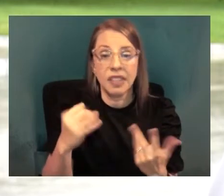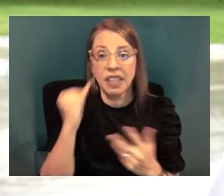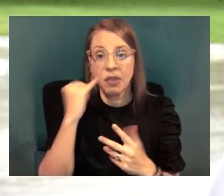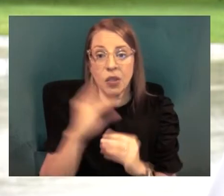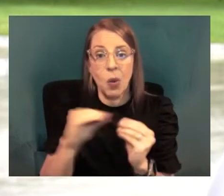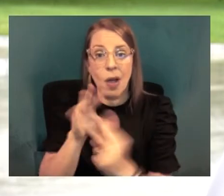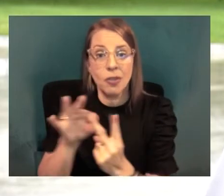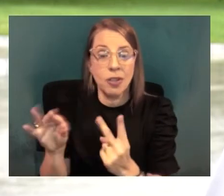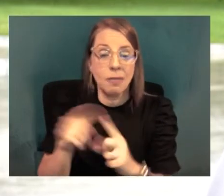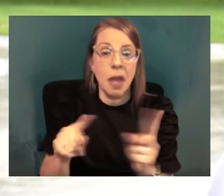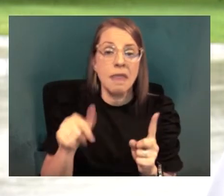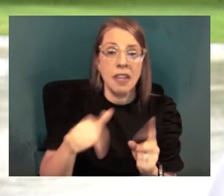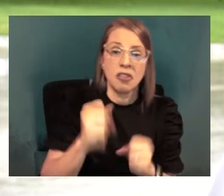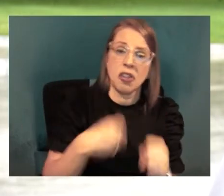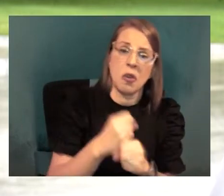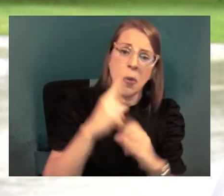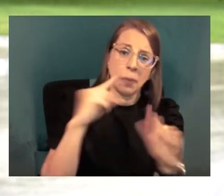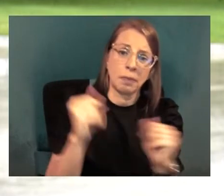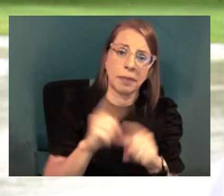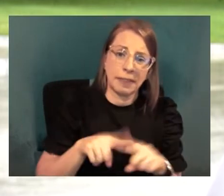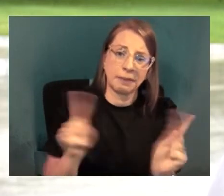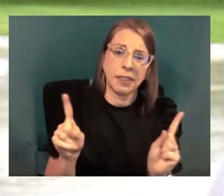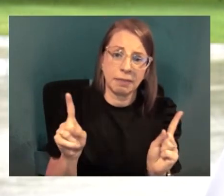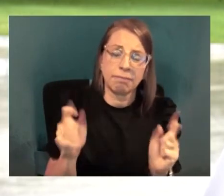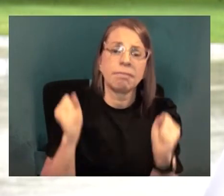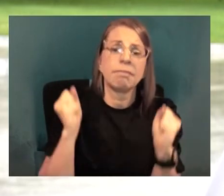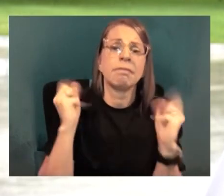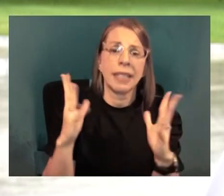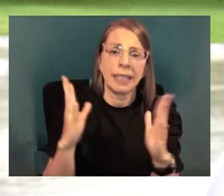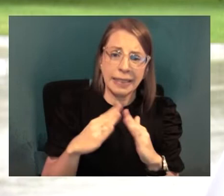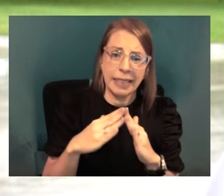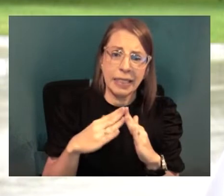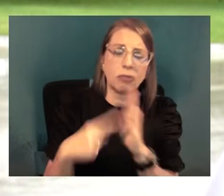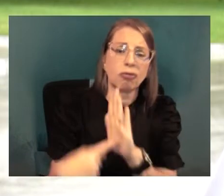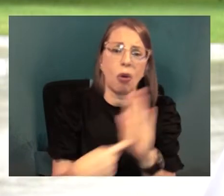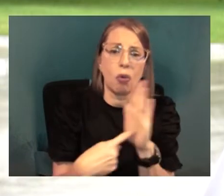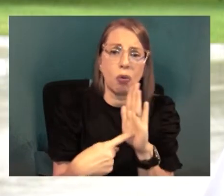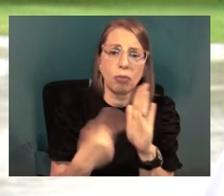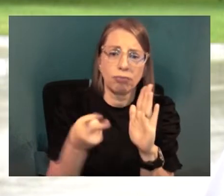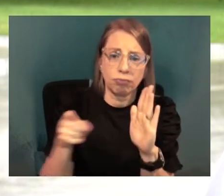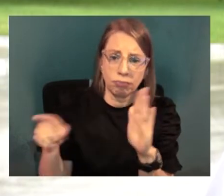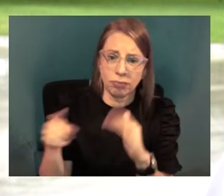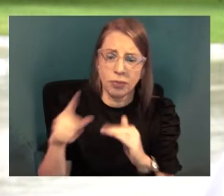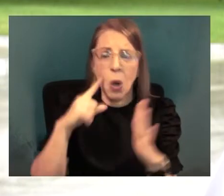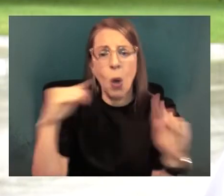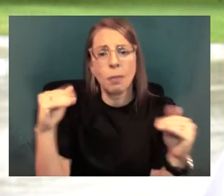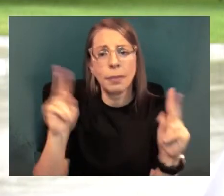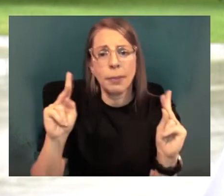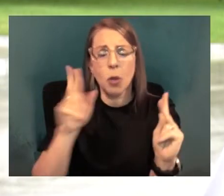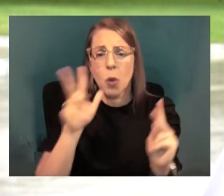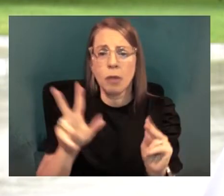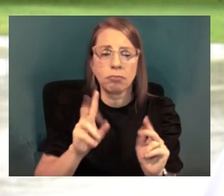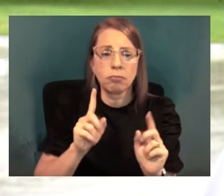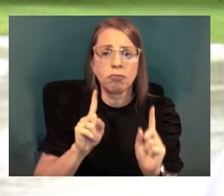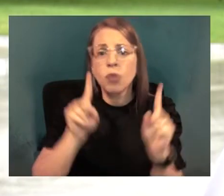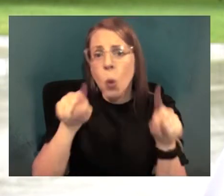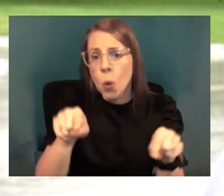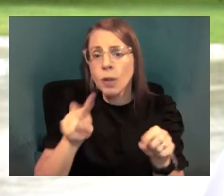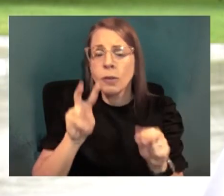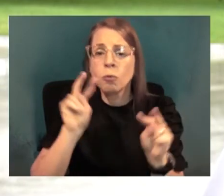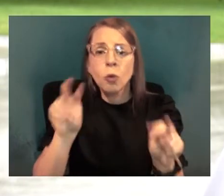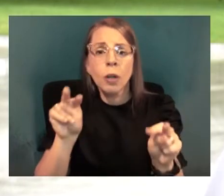different. Lots of shows going on, and hopefully folks will get out and watch those and not do so much at